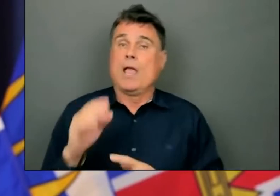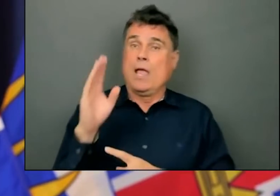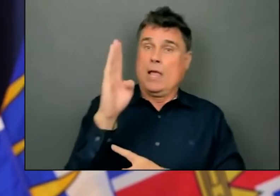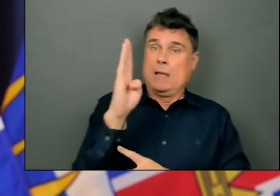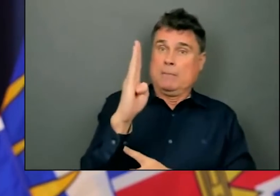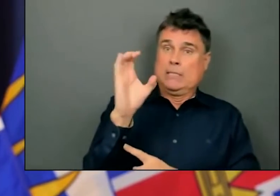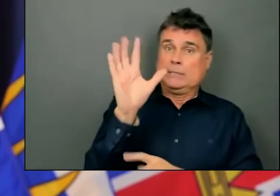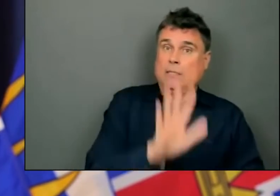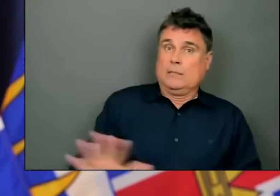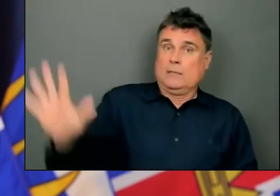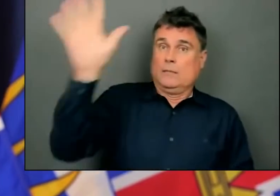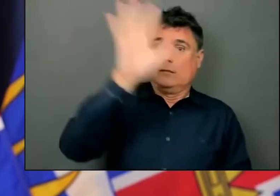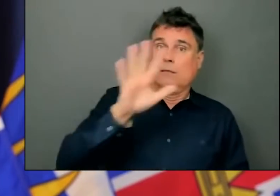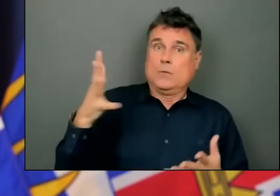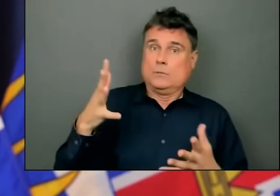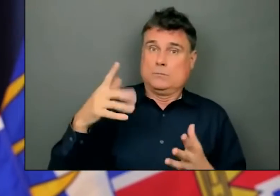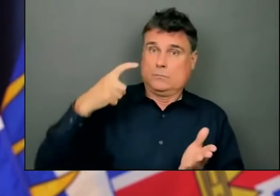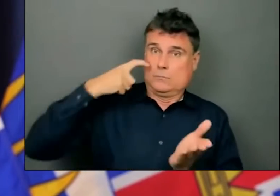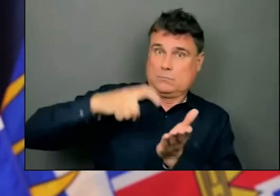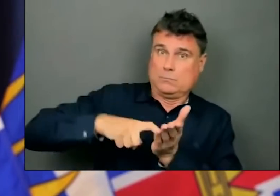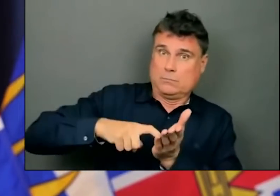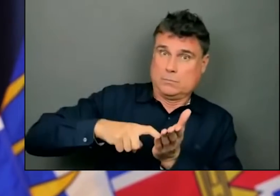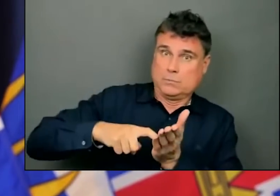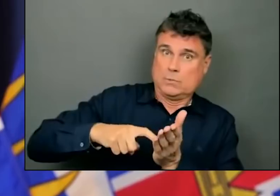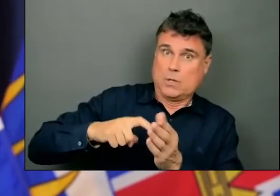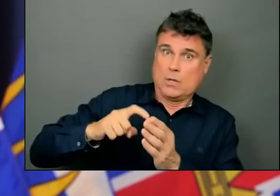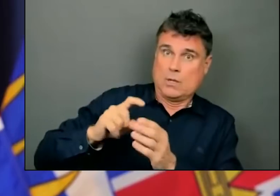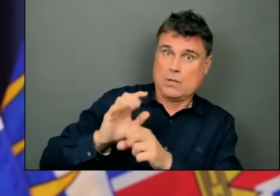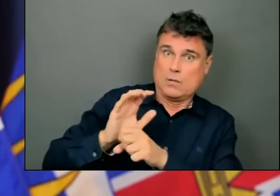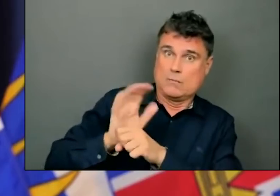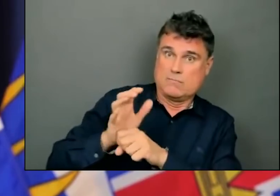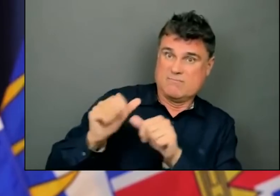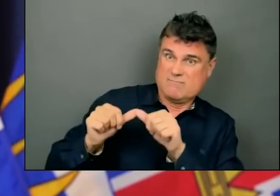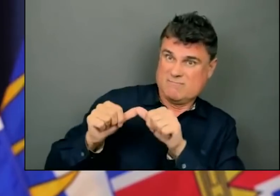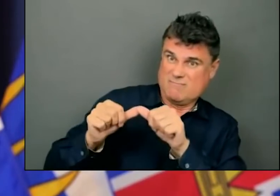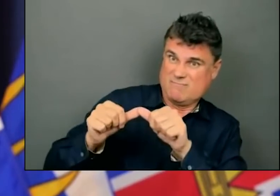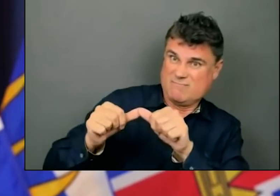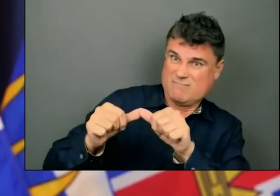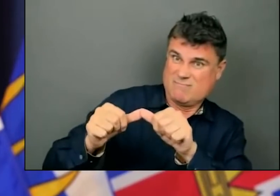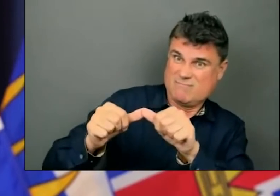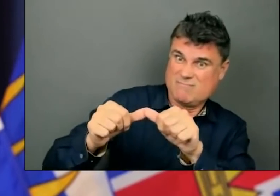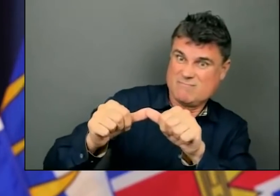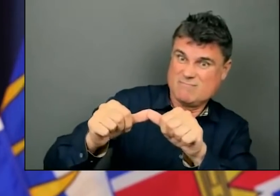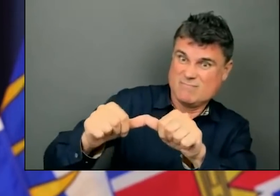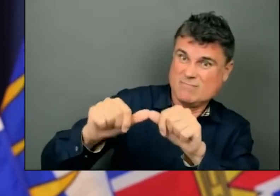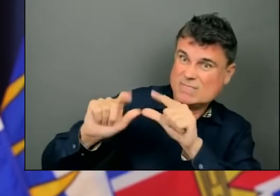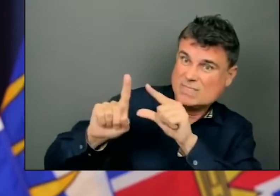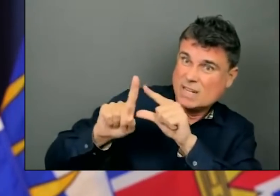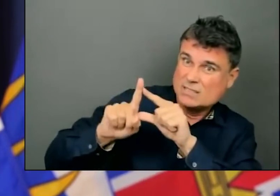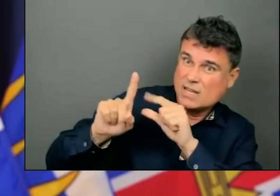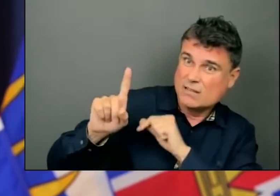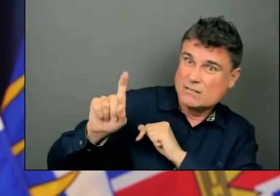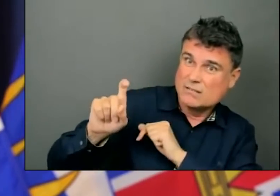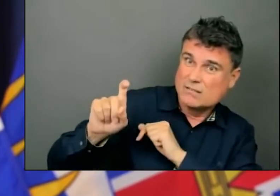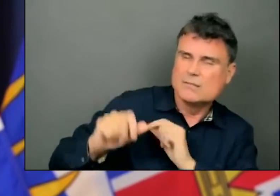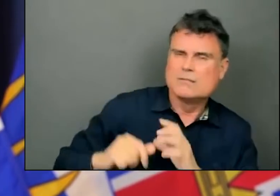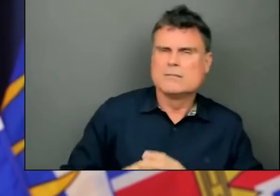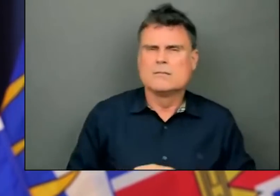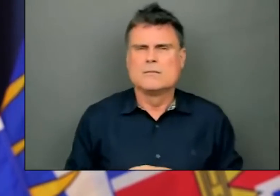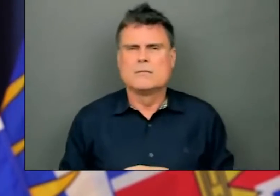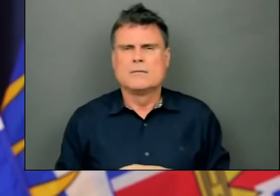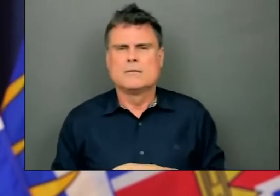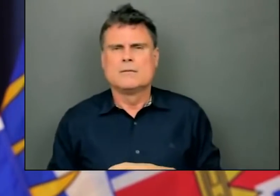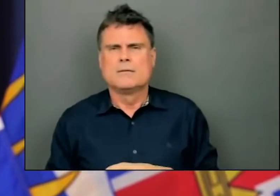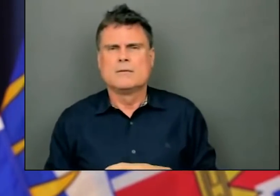long COVID as a disability? Yeah, that's a very good question. So it's